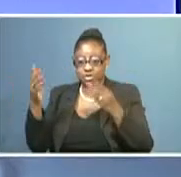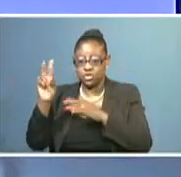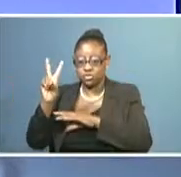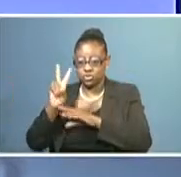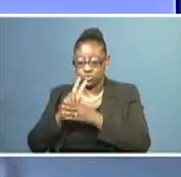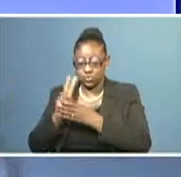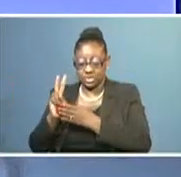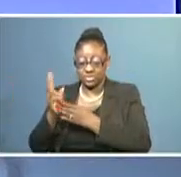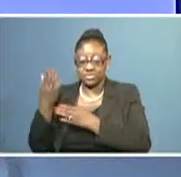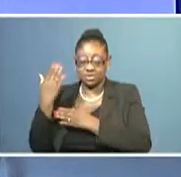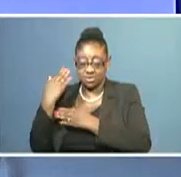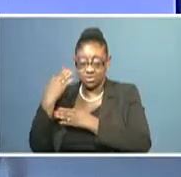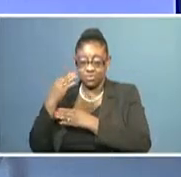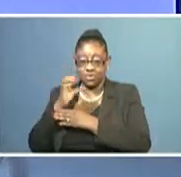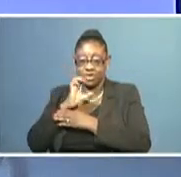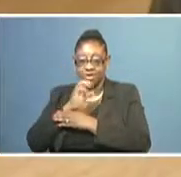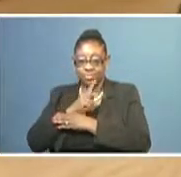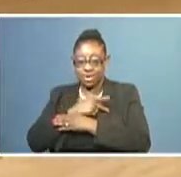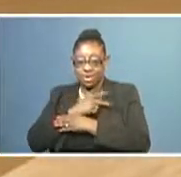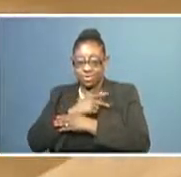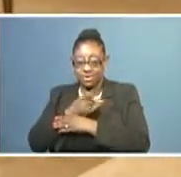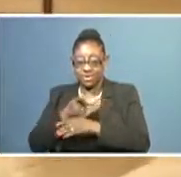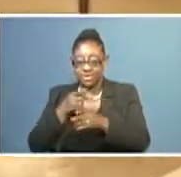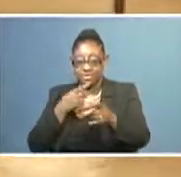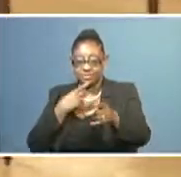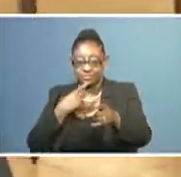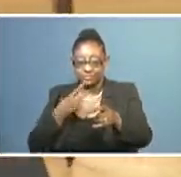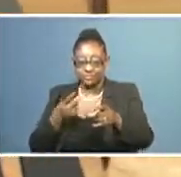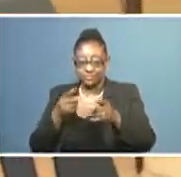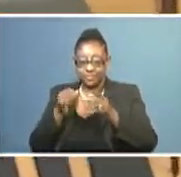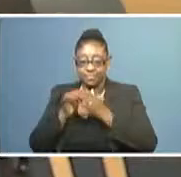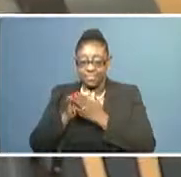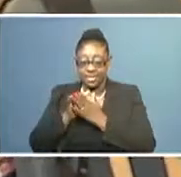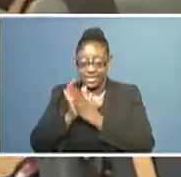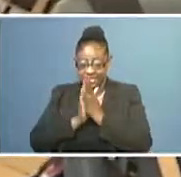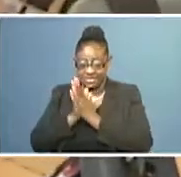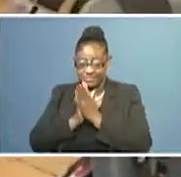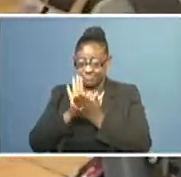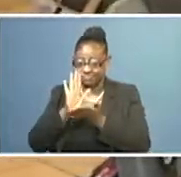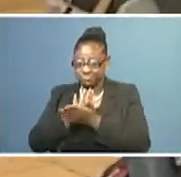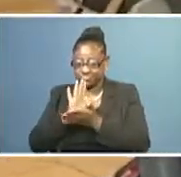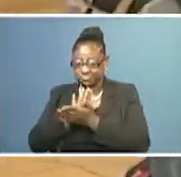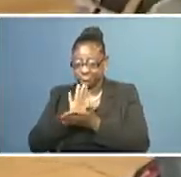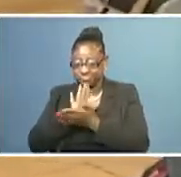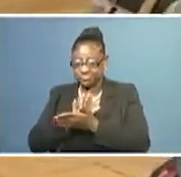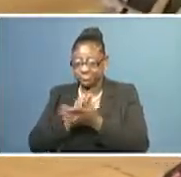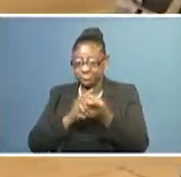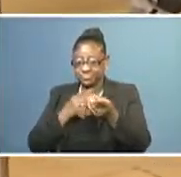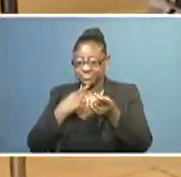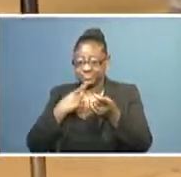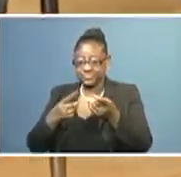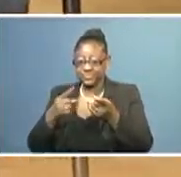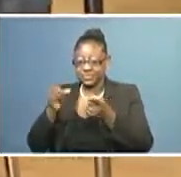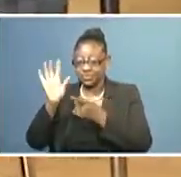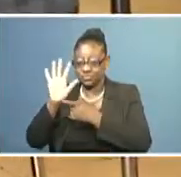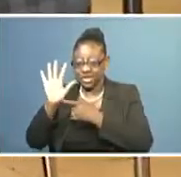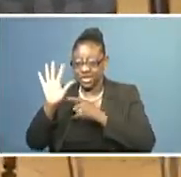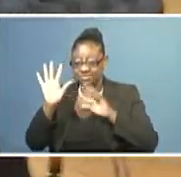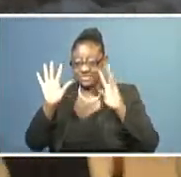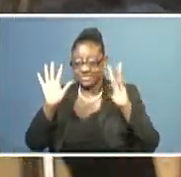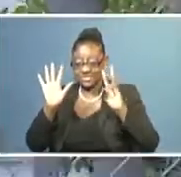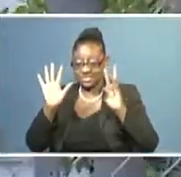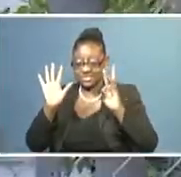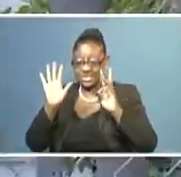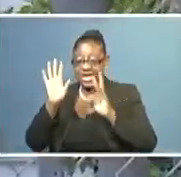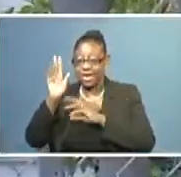Palmer has that story. Back to school? Yeah! That's the reaction of the grades 5 and 6 classes